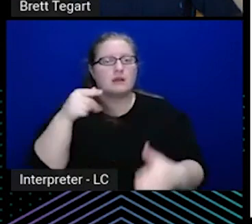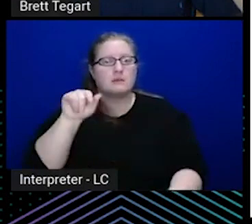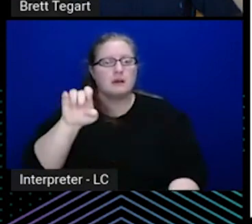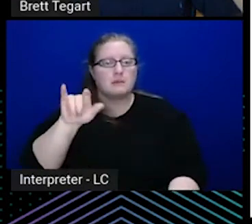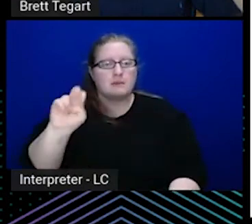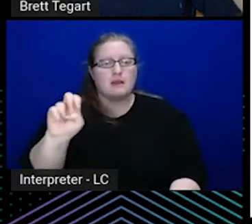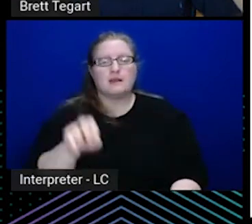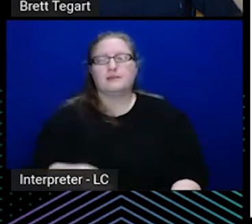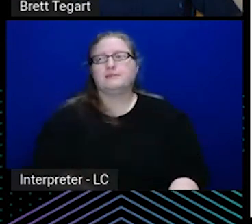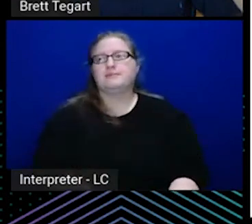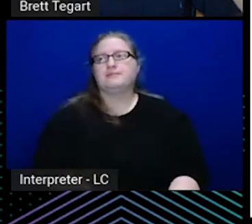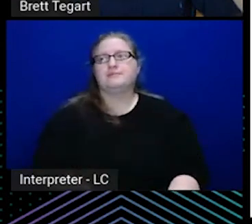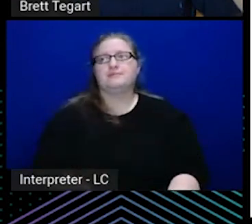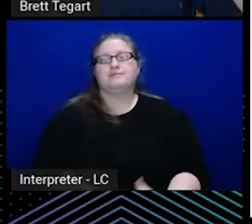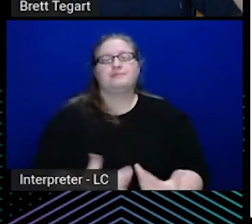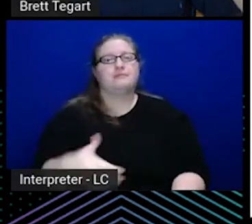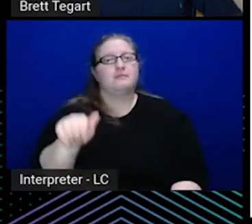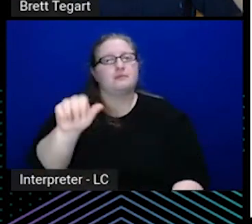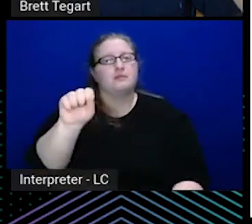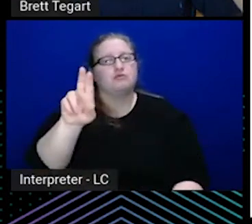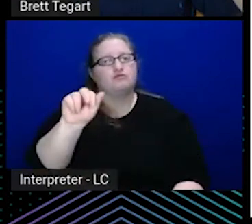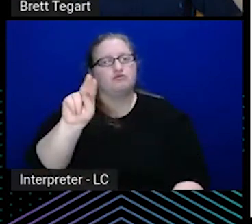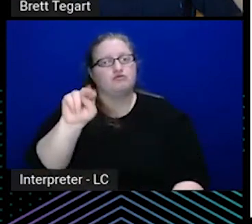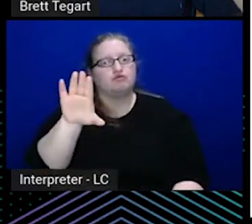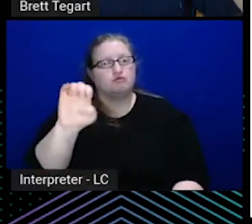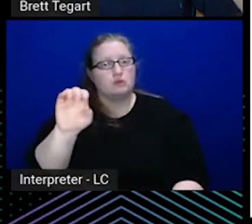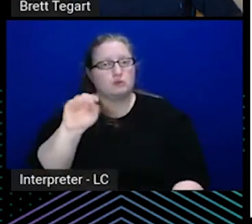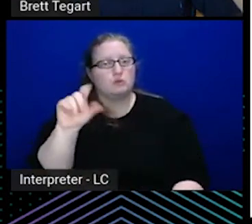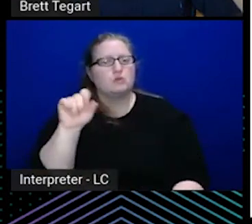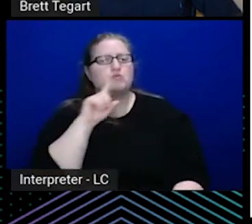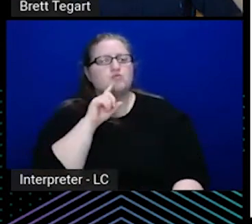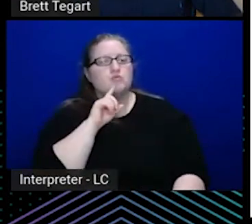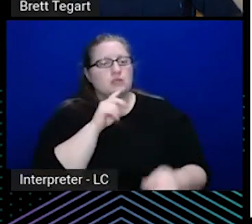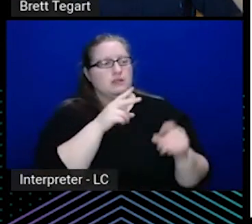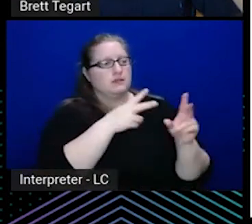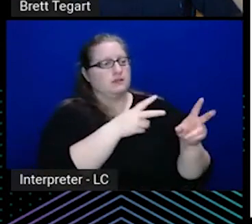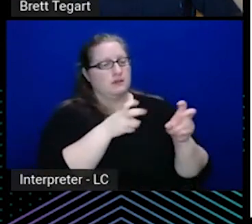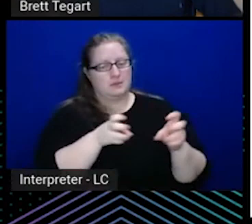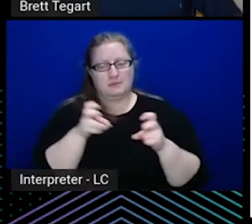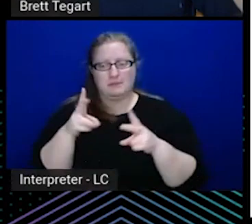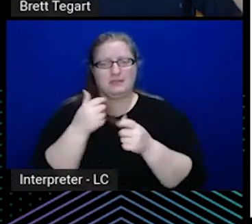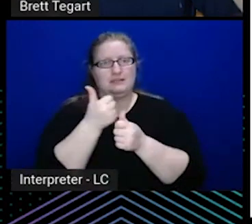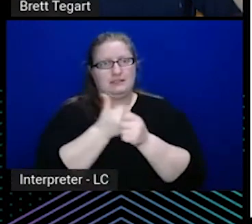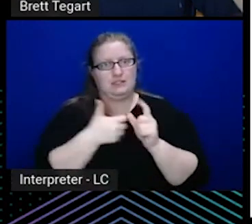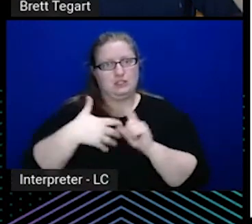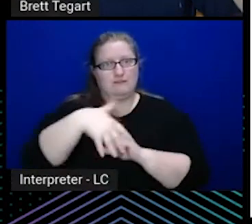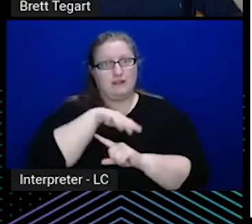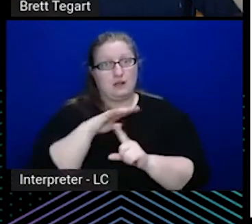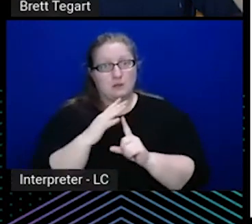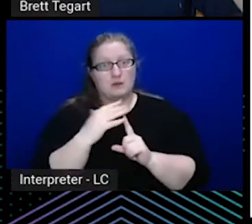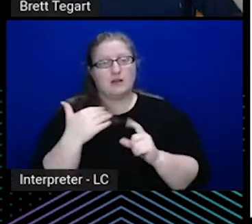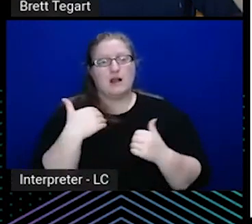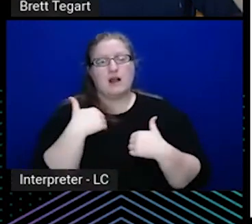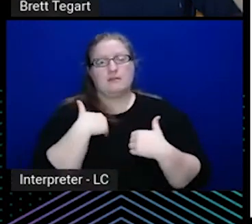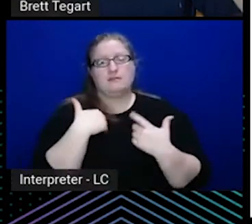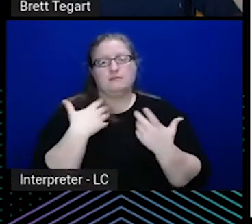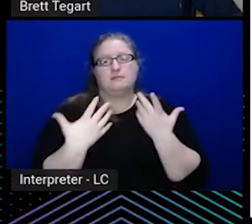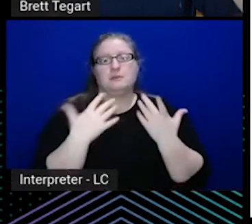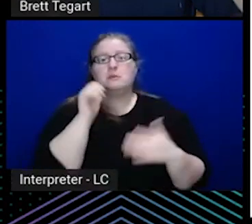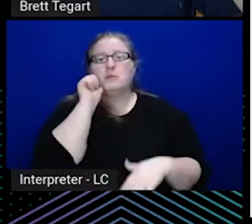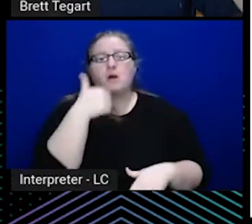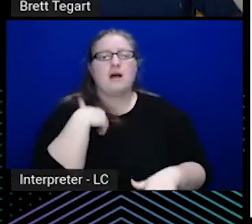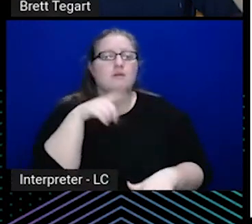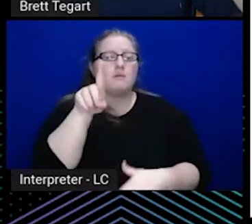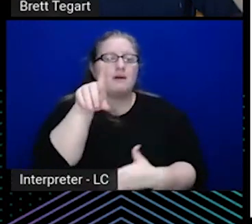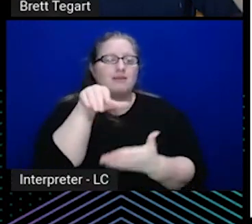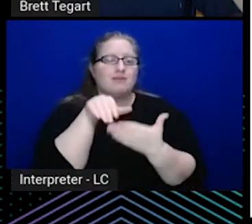tools, the basic, the copy paste of each and every environment. So if tomorrow I have 1,000 cloud accounts or cloud